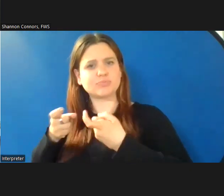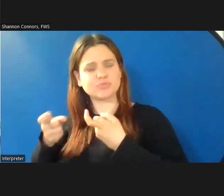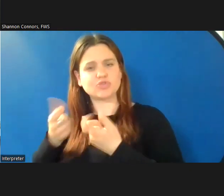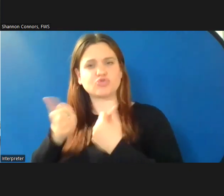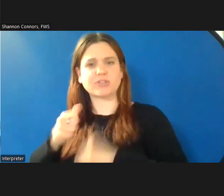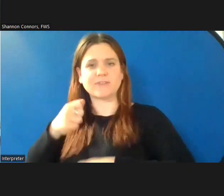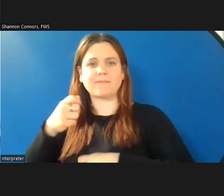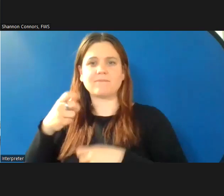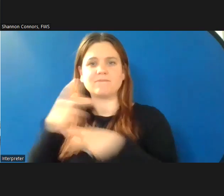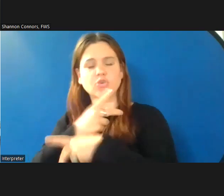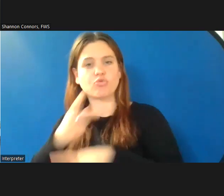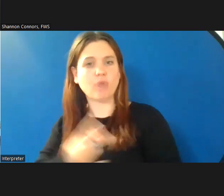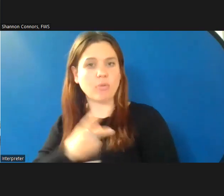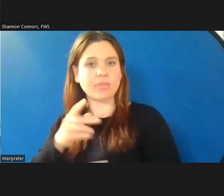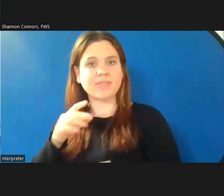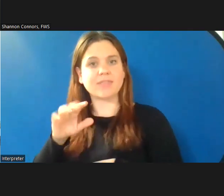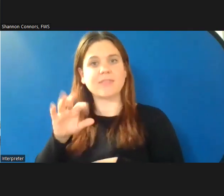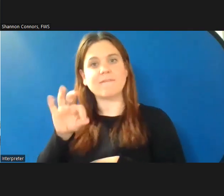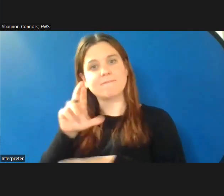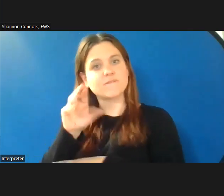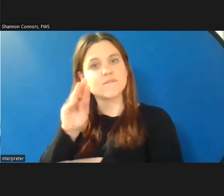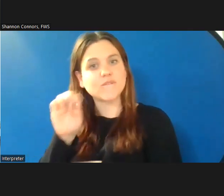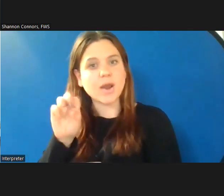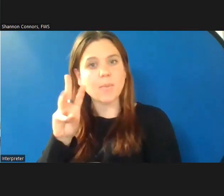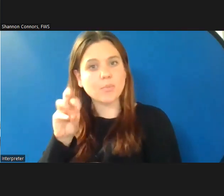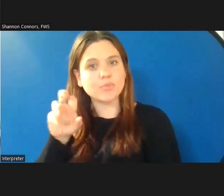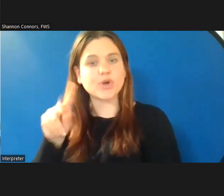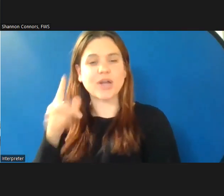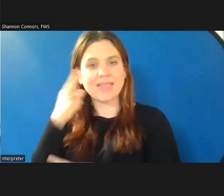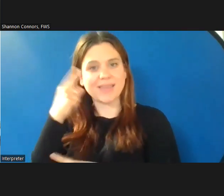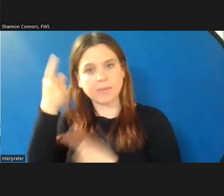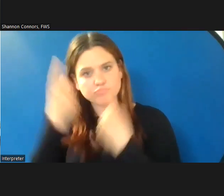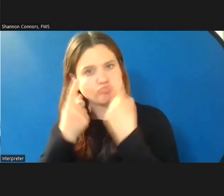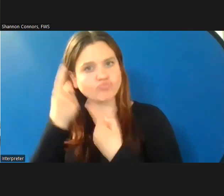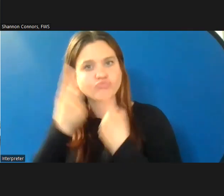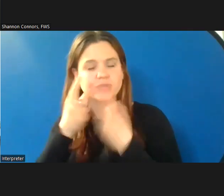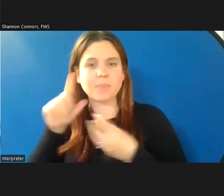of decision analysis framework to be thinking about.